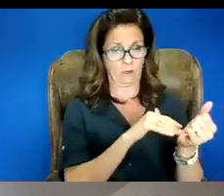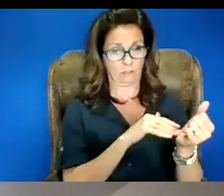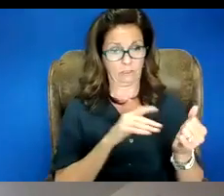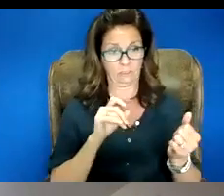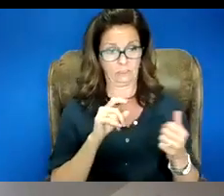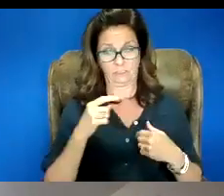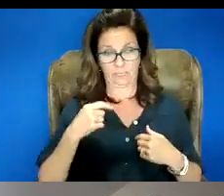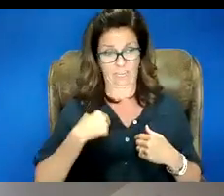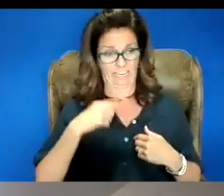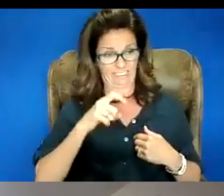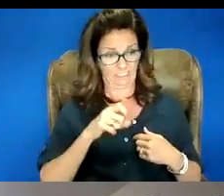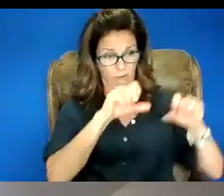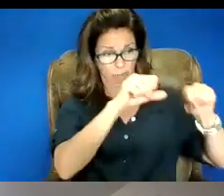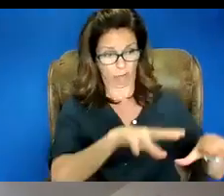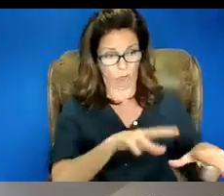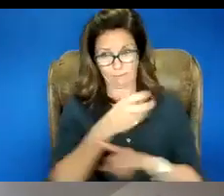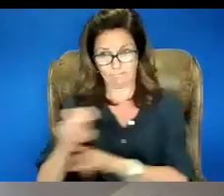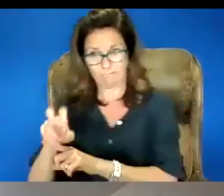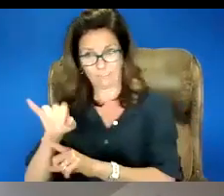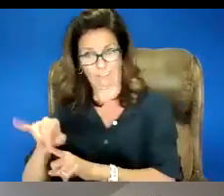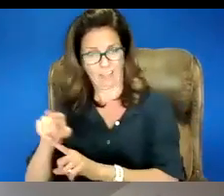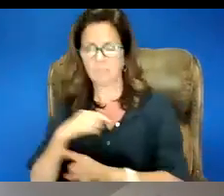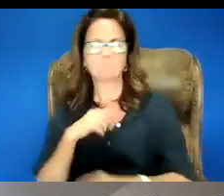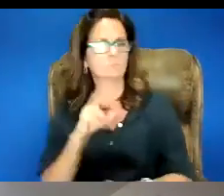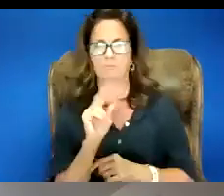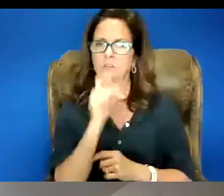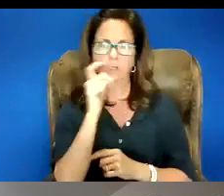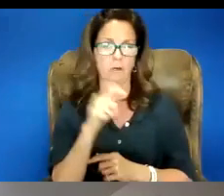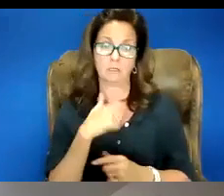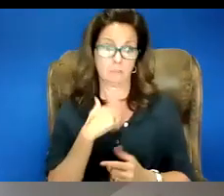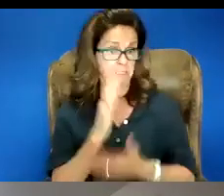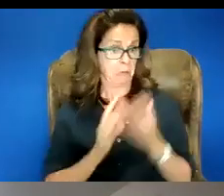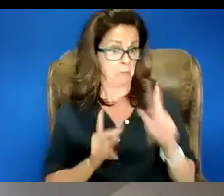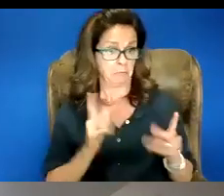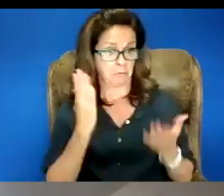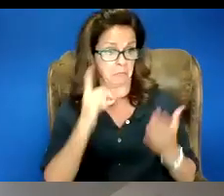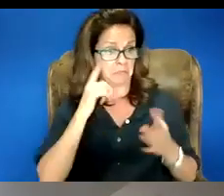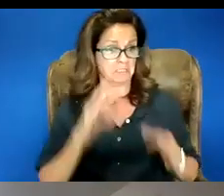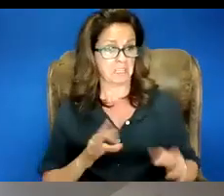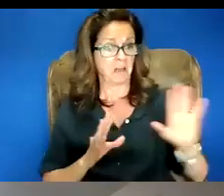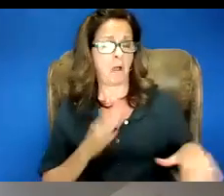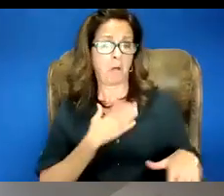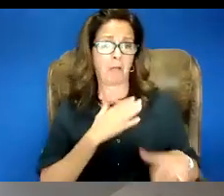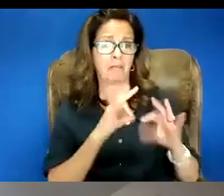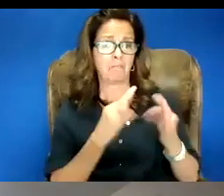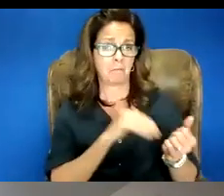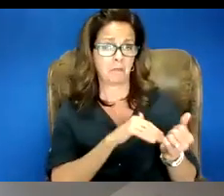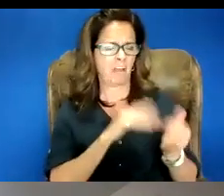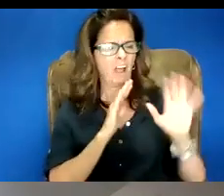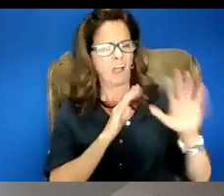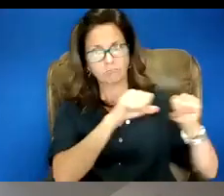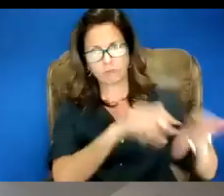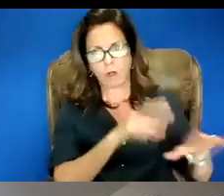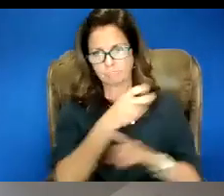No, you do not. Some people may decide that they want to, but it's certainly not a requirement. The